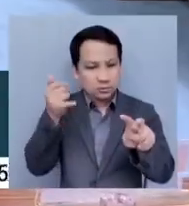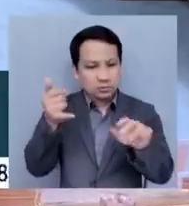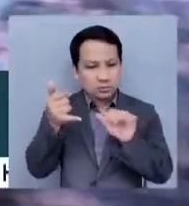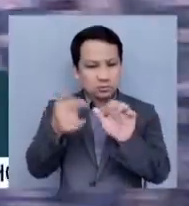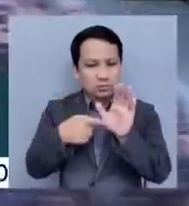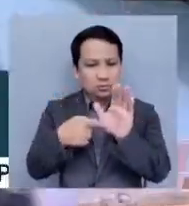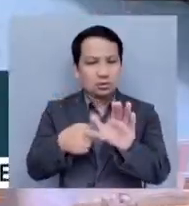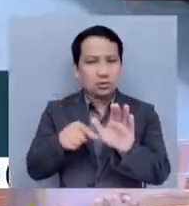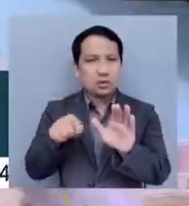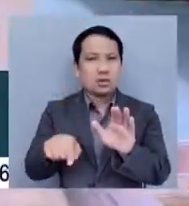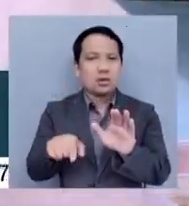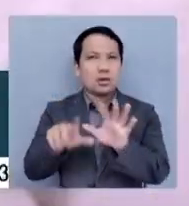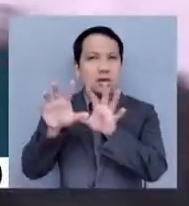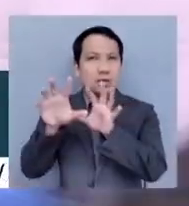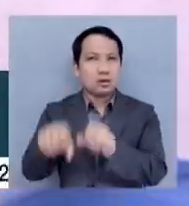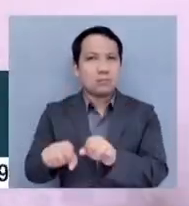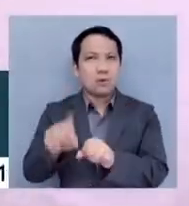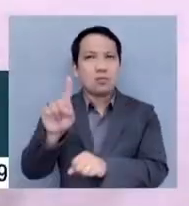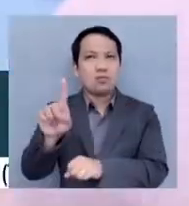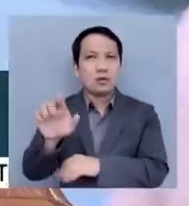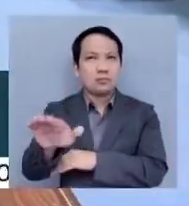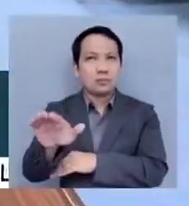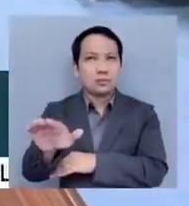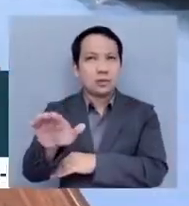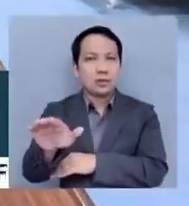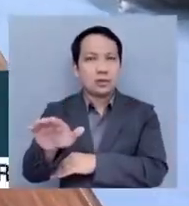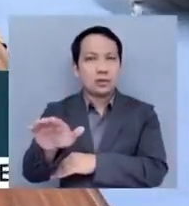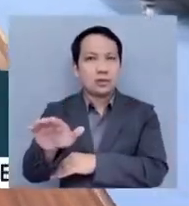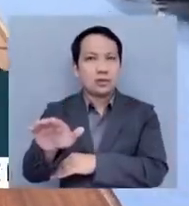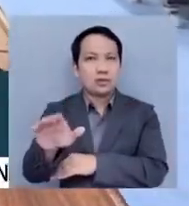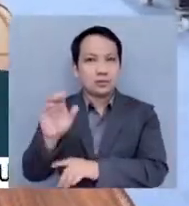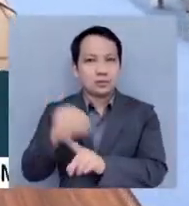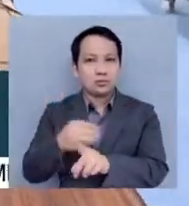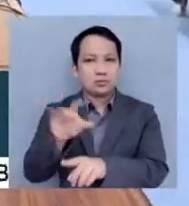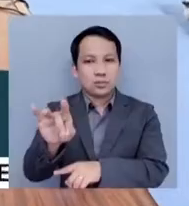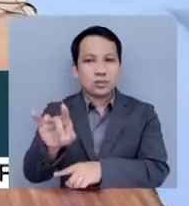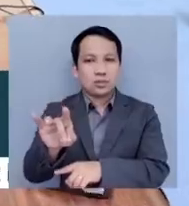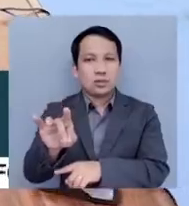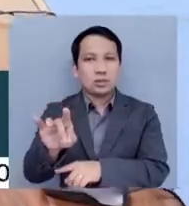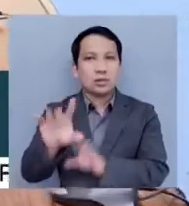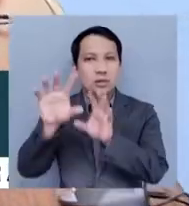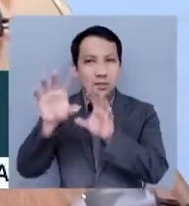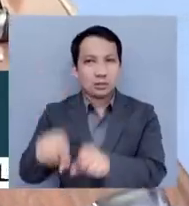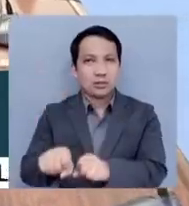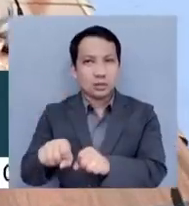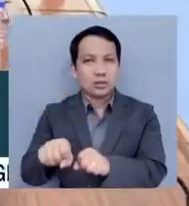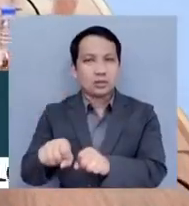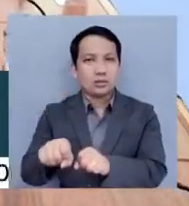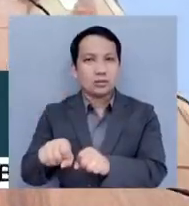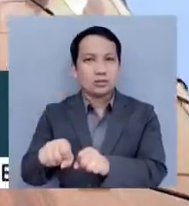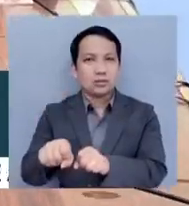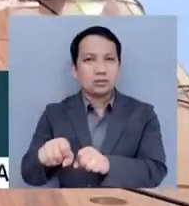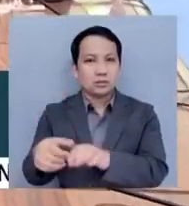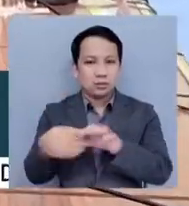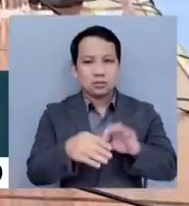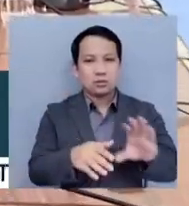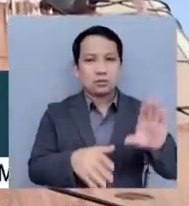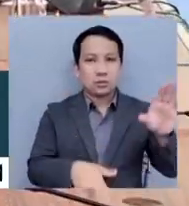that at 1 o'clock in the afternoon of October 8, Mayo was already under the custody